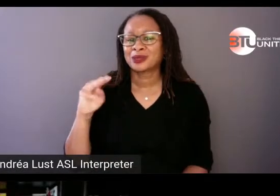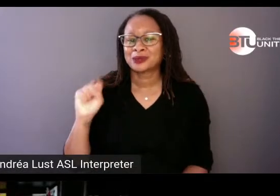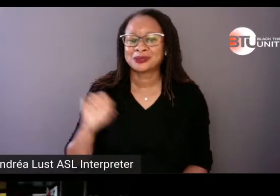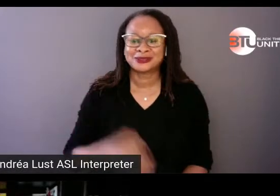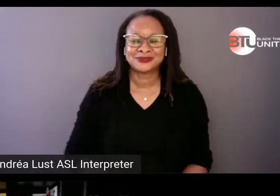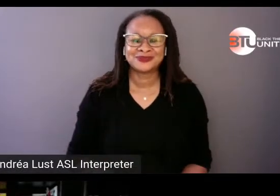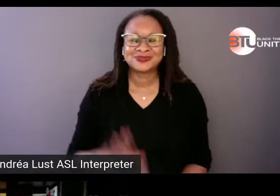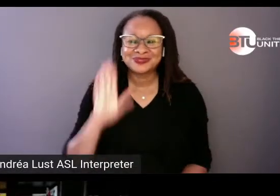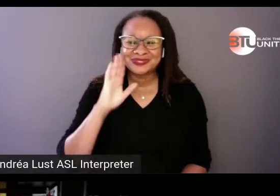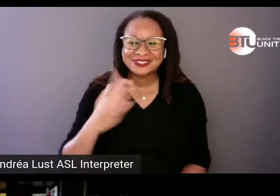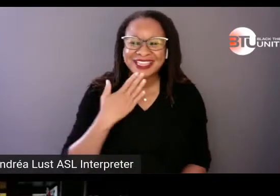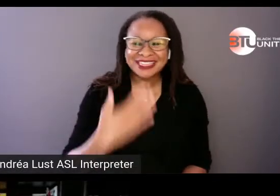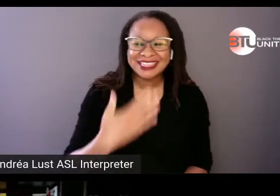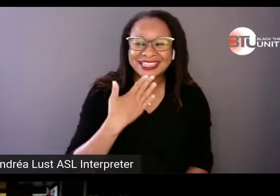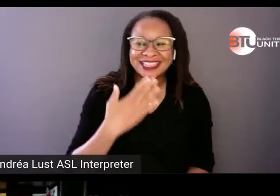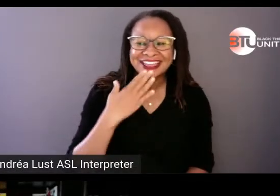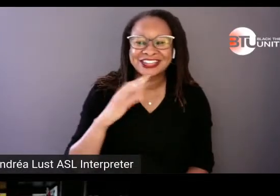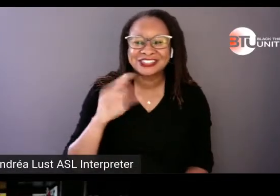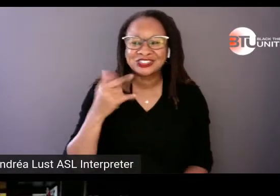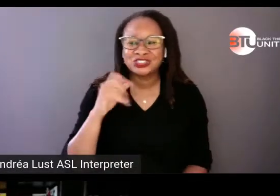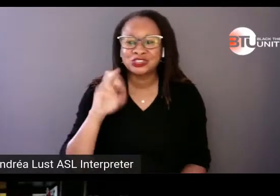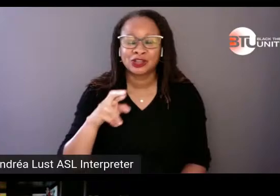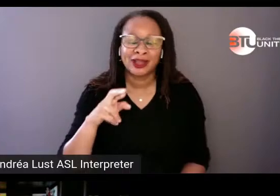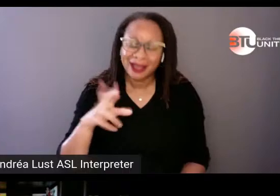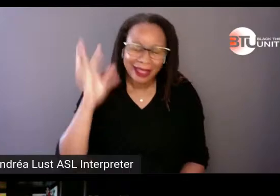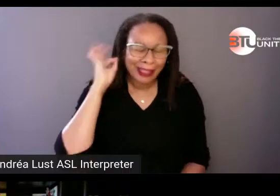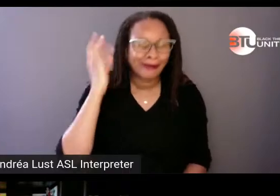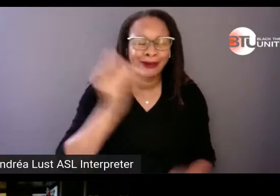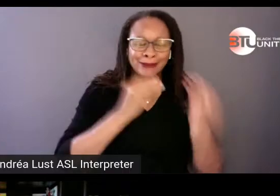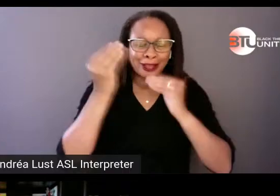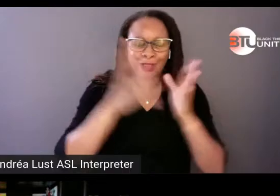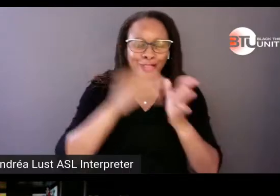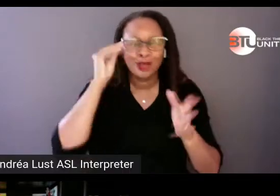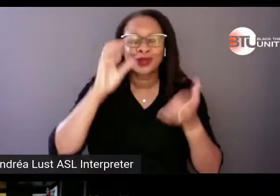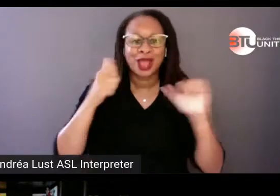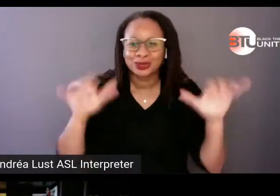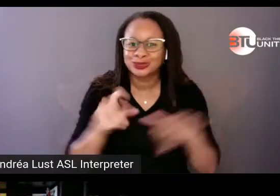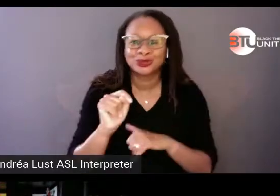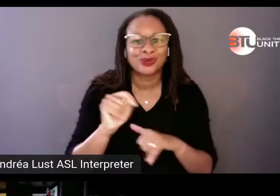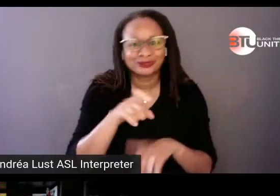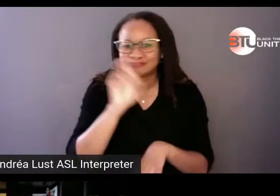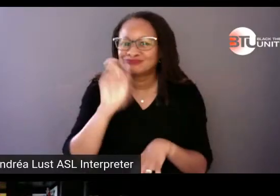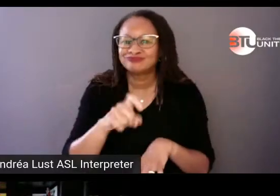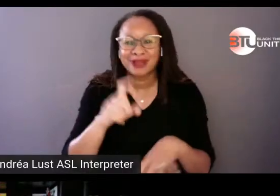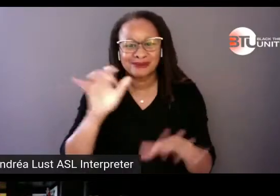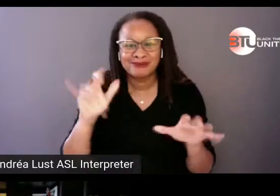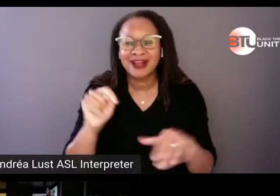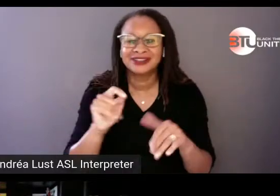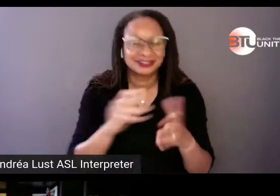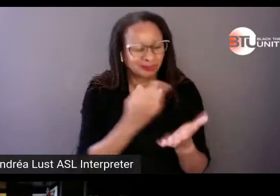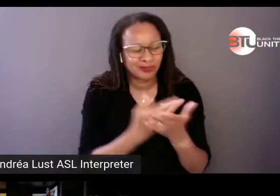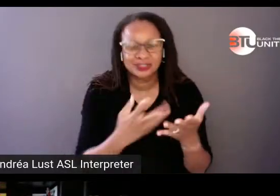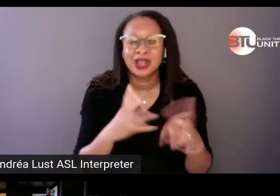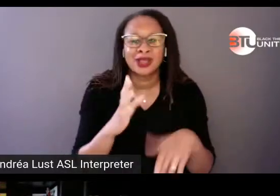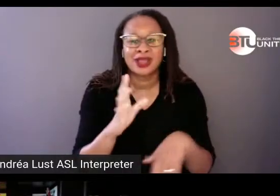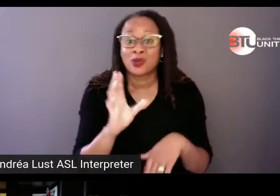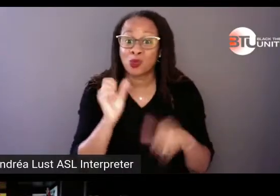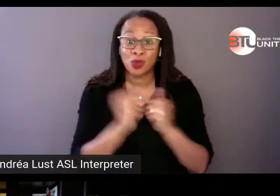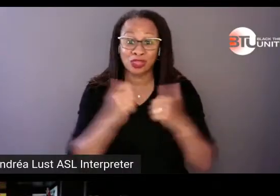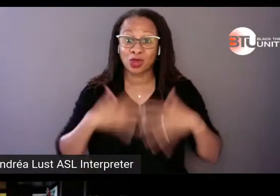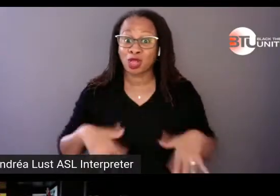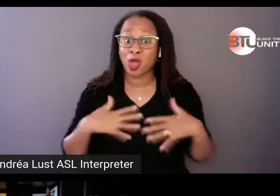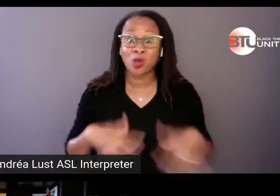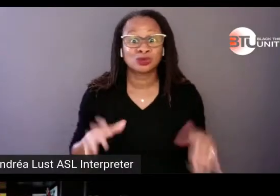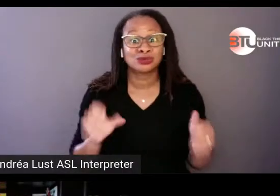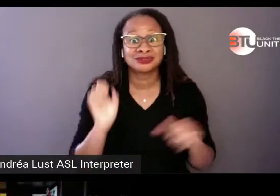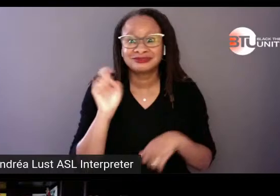Thank you, Ginger. Hair and makeup, learn how to do it. That's for sure. Exactly. Be resourceful with your wardrobe because,